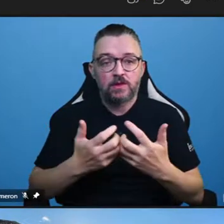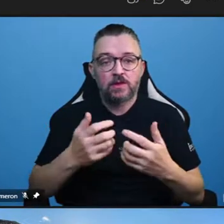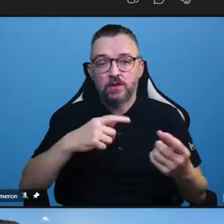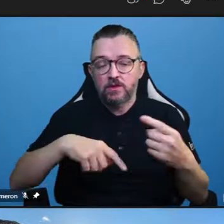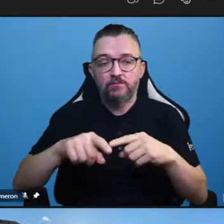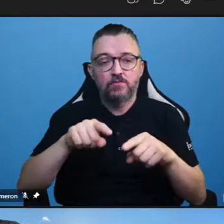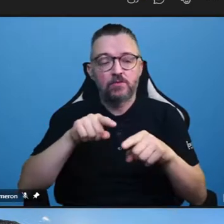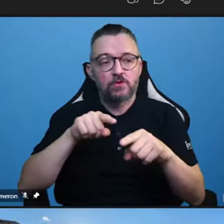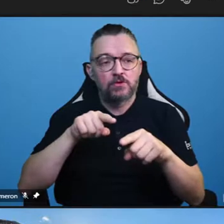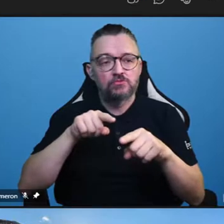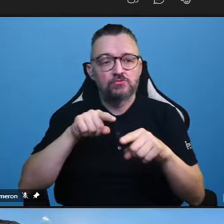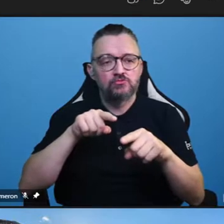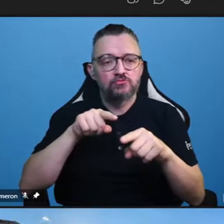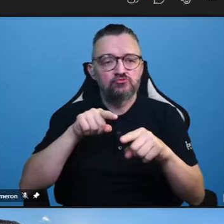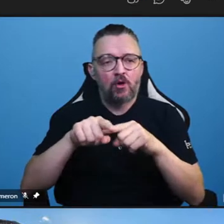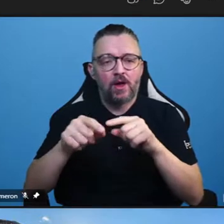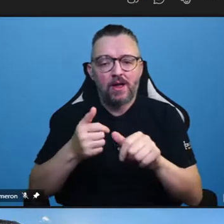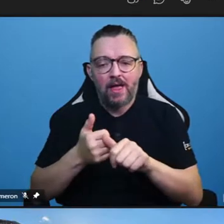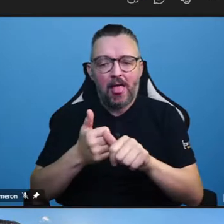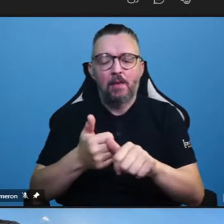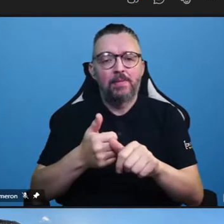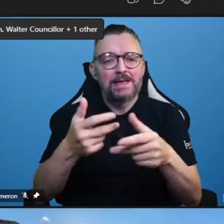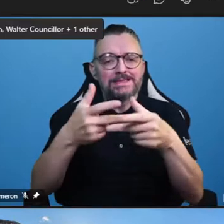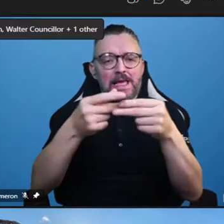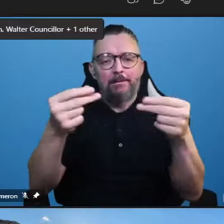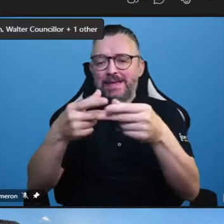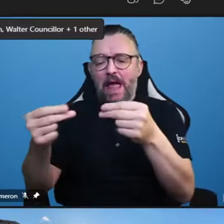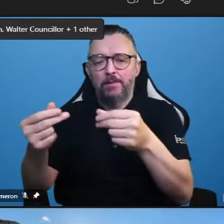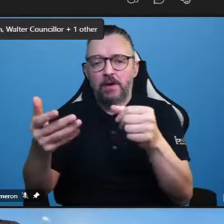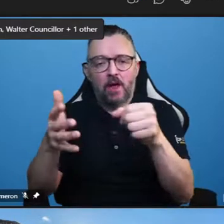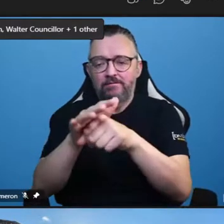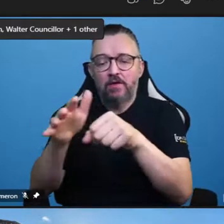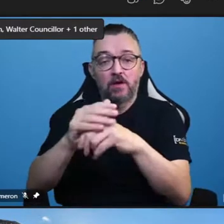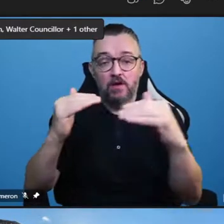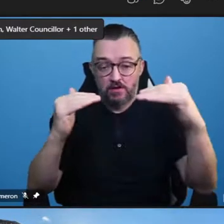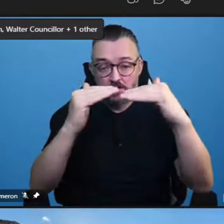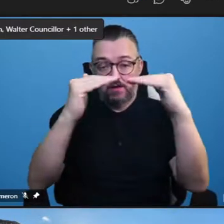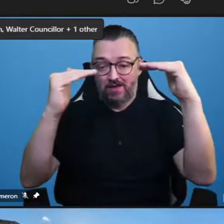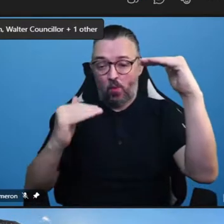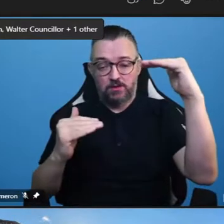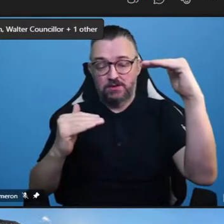to fill that gap with the inequalities.